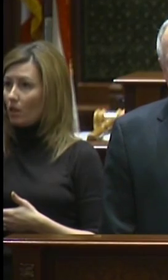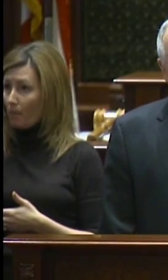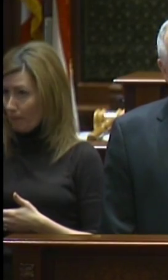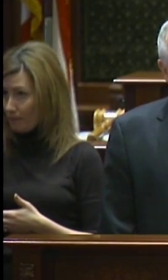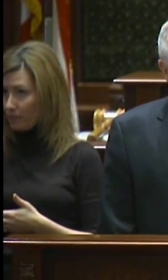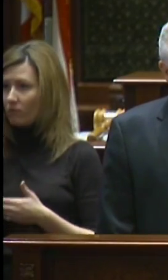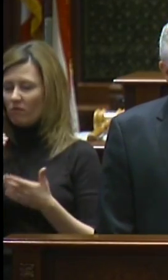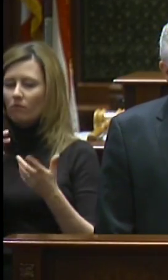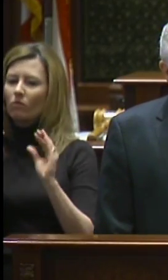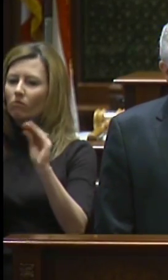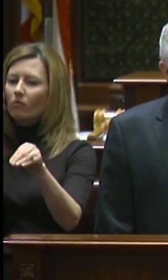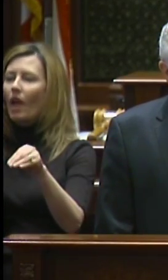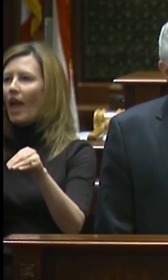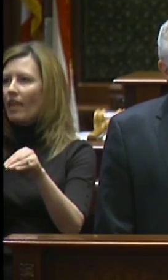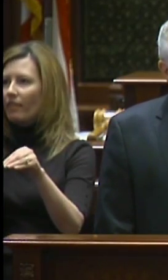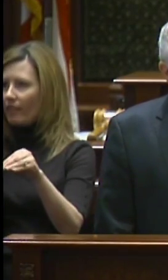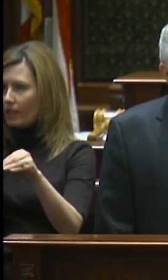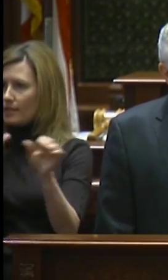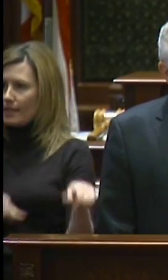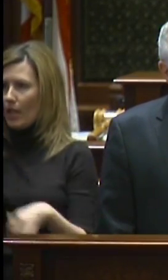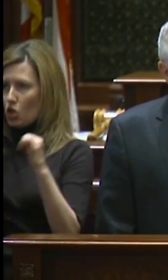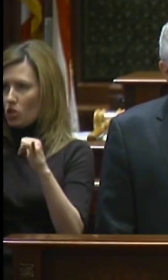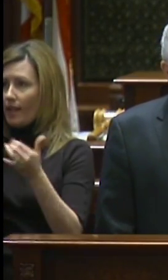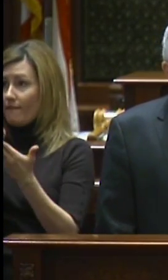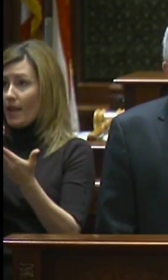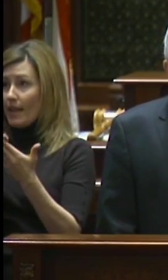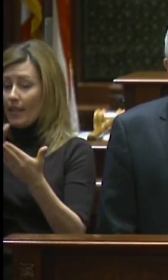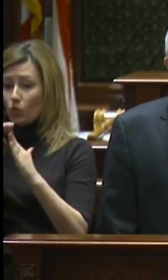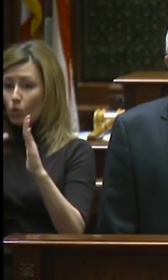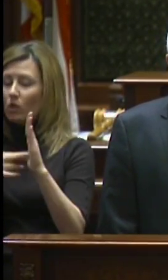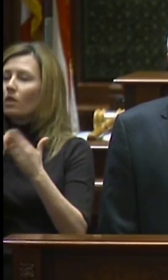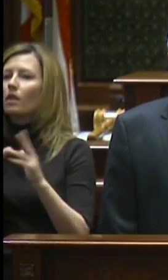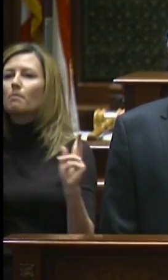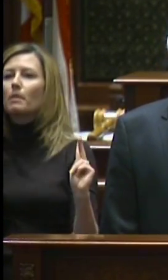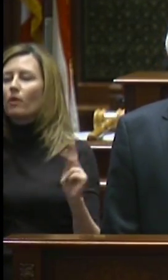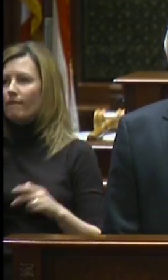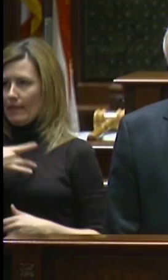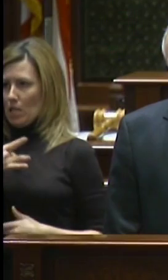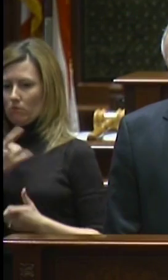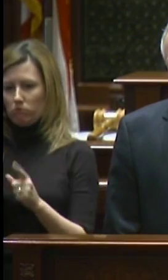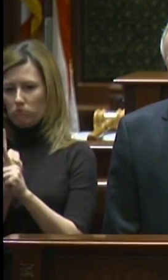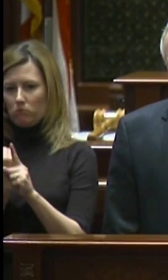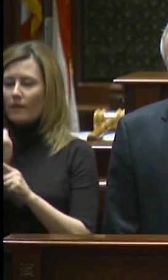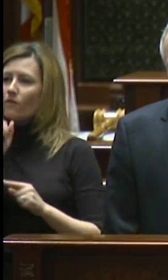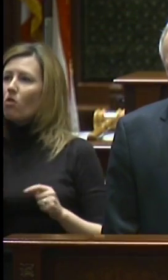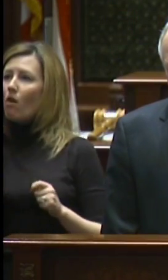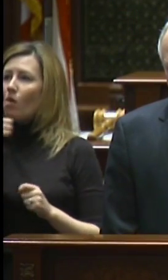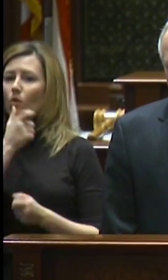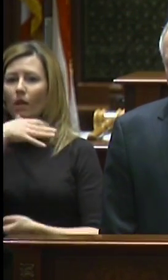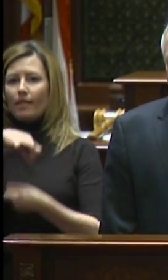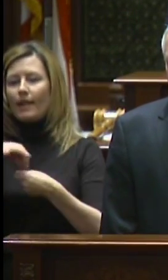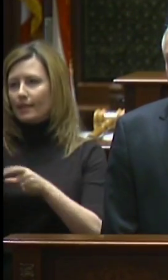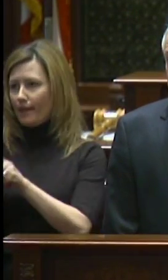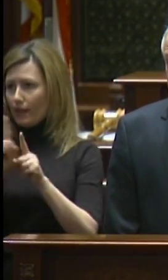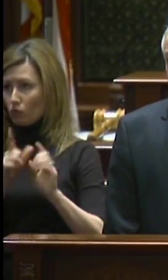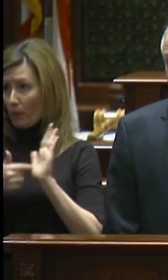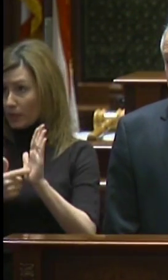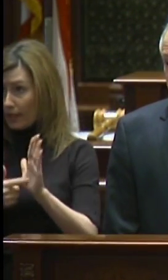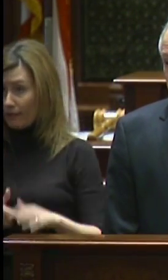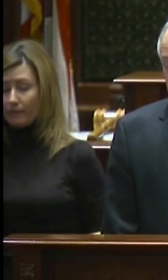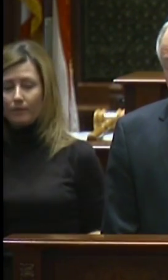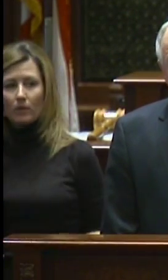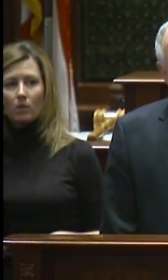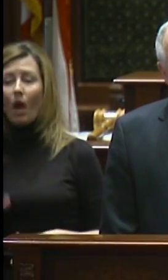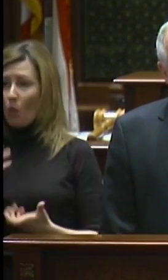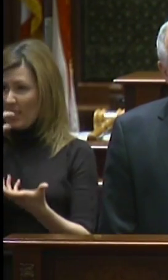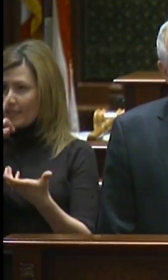standards and campaign finance rules that the people feel are appropriate for all of us who are elected representatives. I'd like to see that